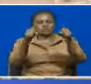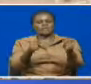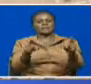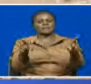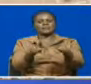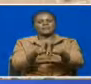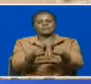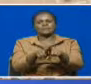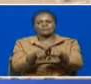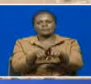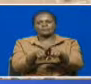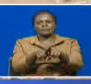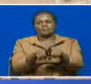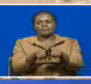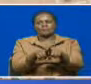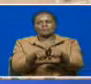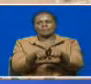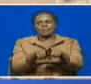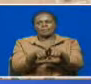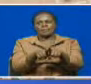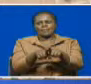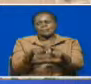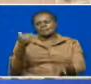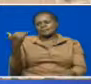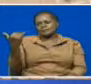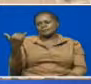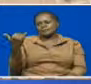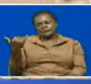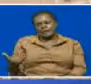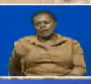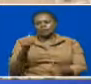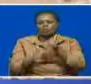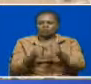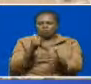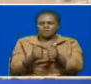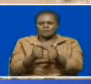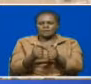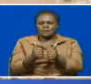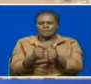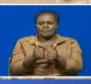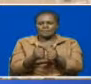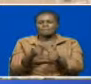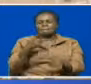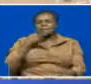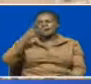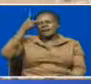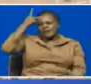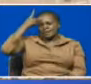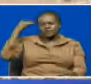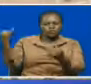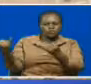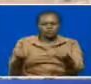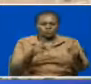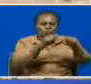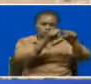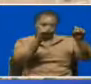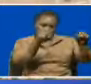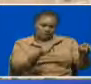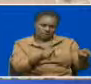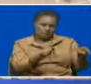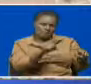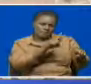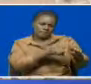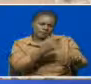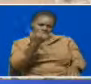society. So what kind of a child does the parent introduce to the society? When